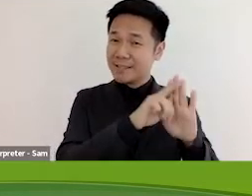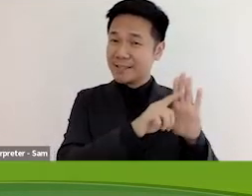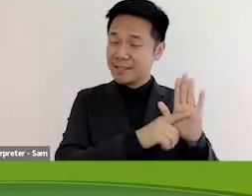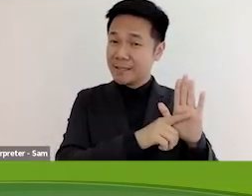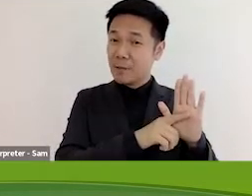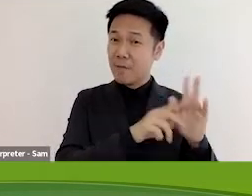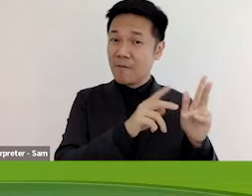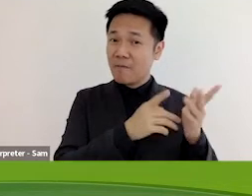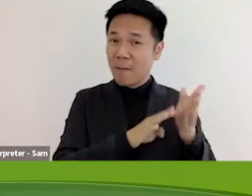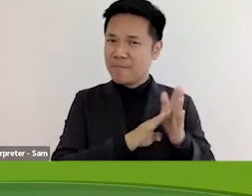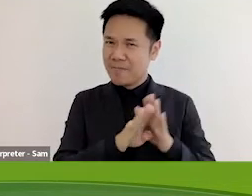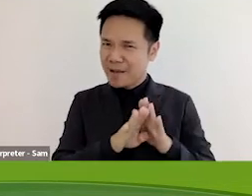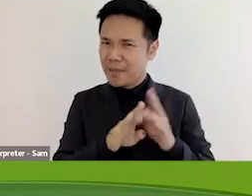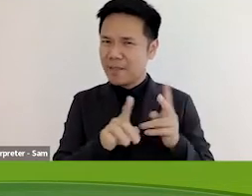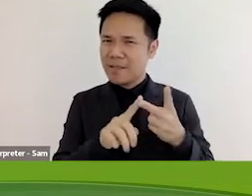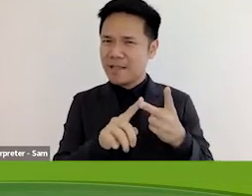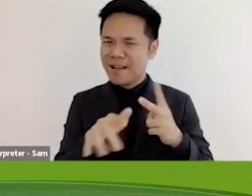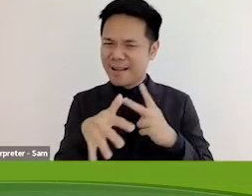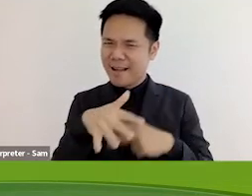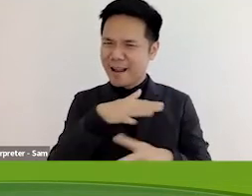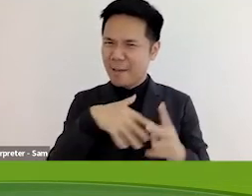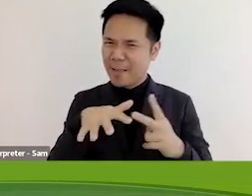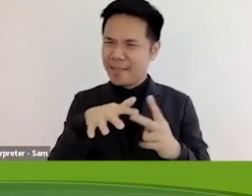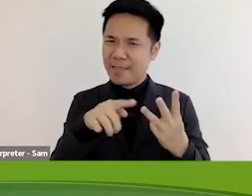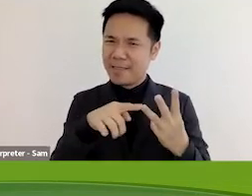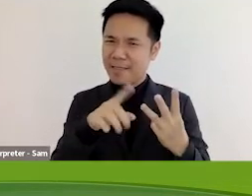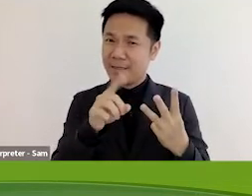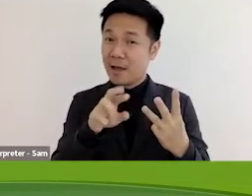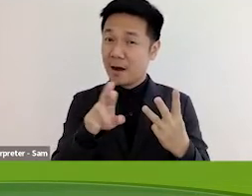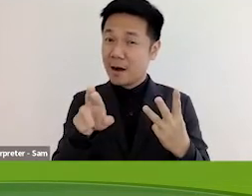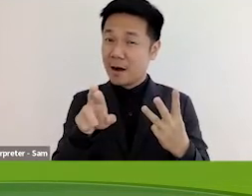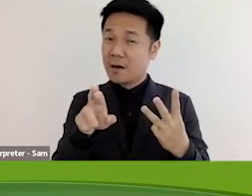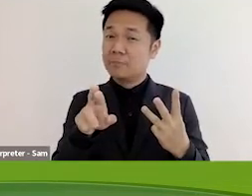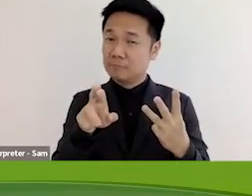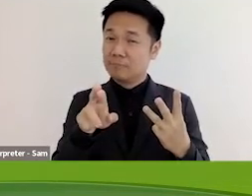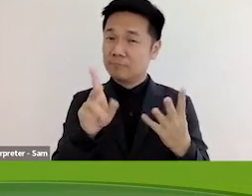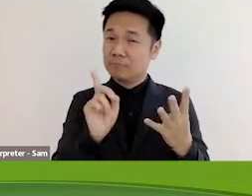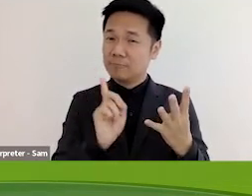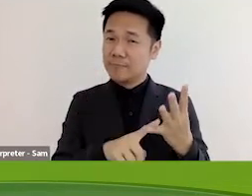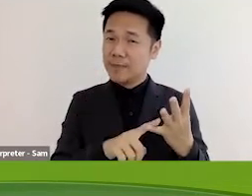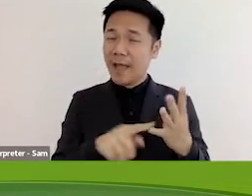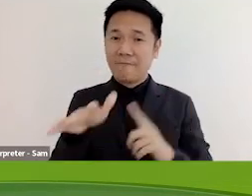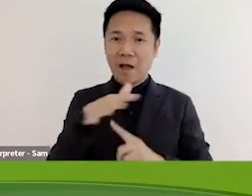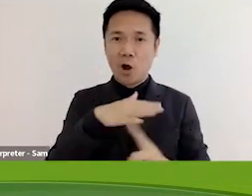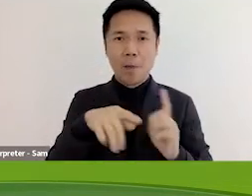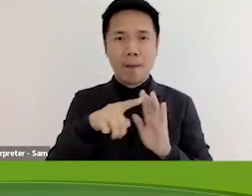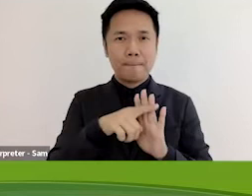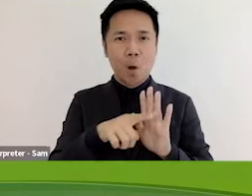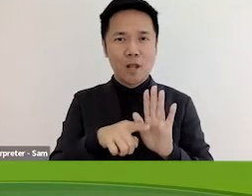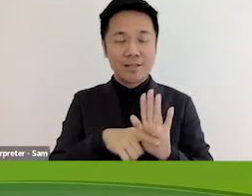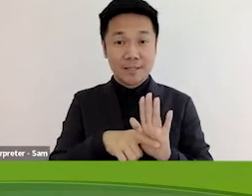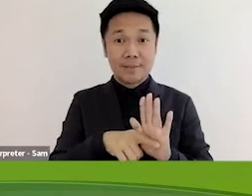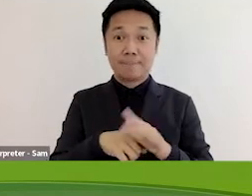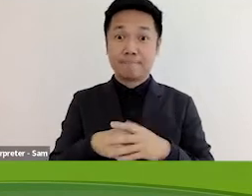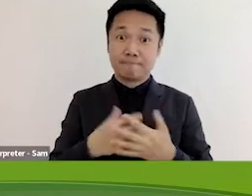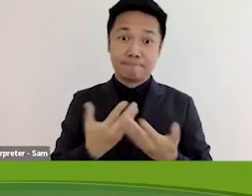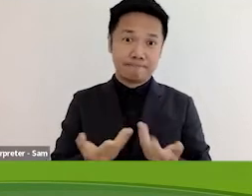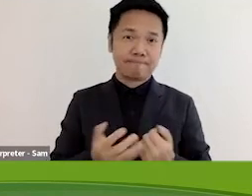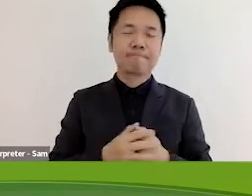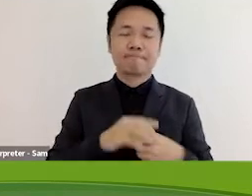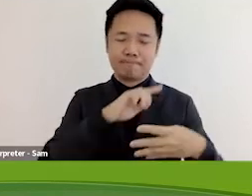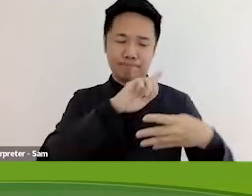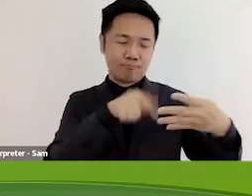development, climate, DRR, and environment policies established by